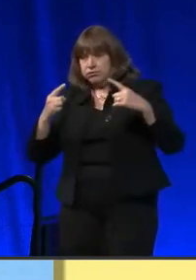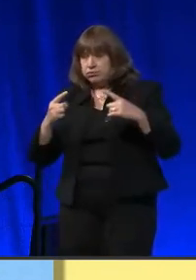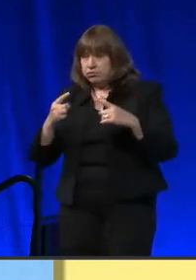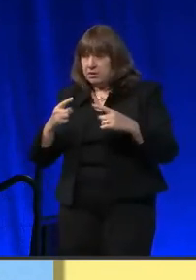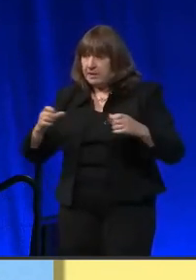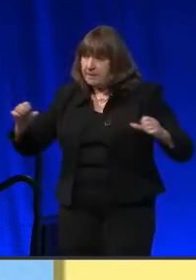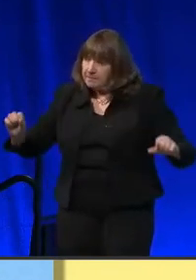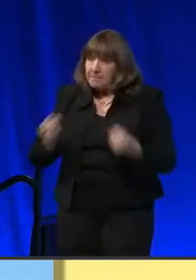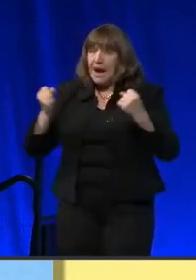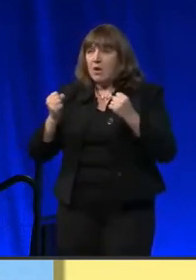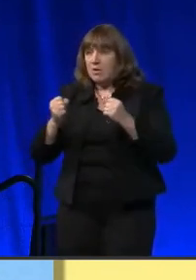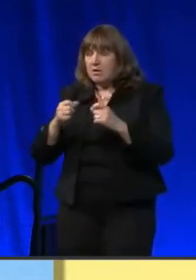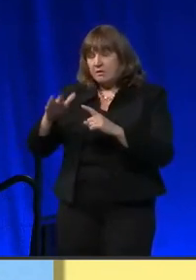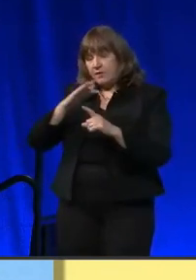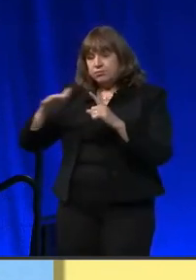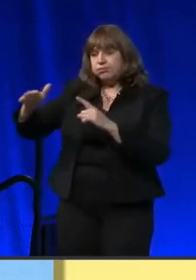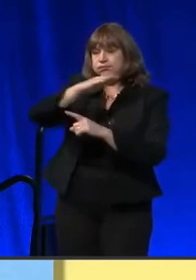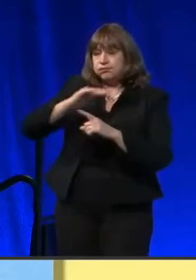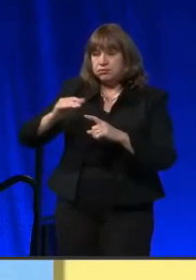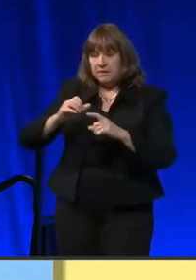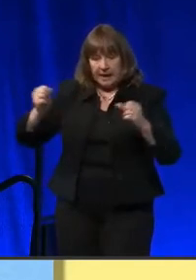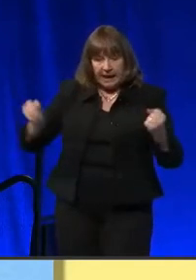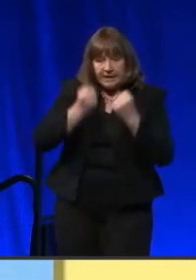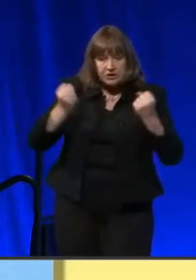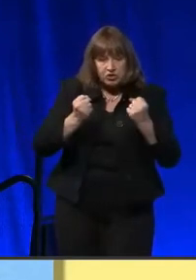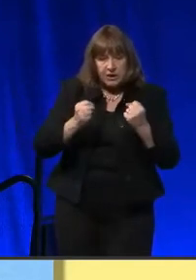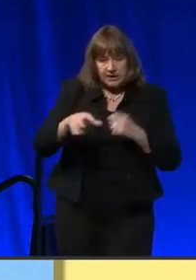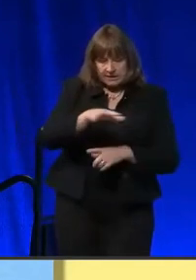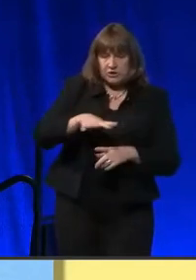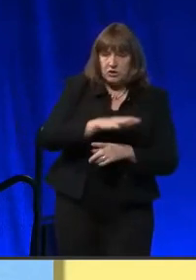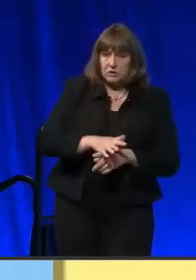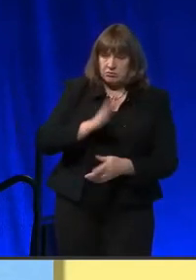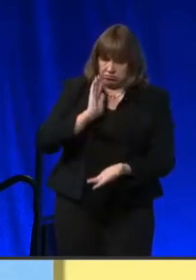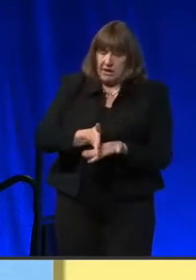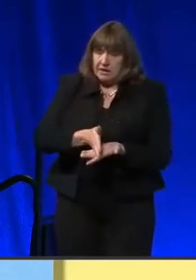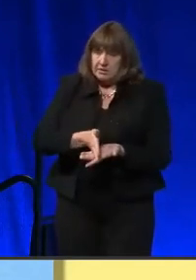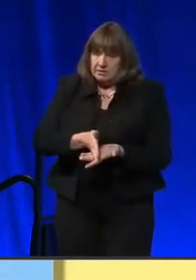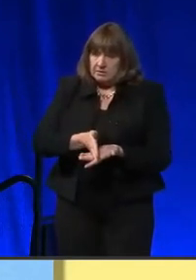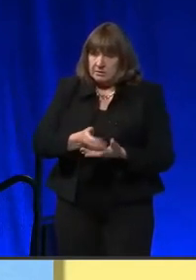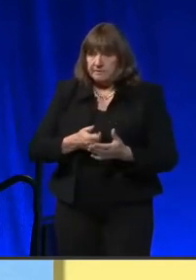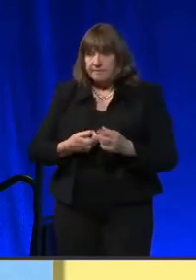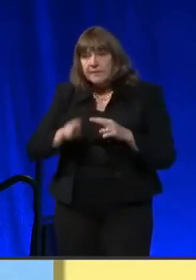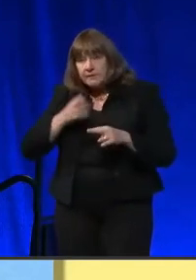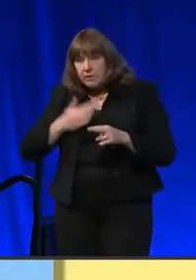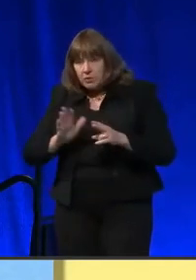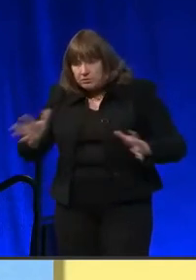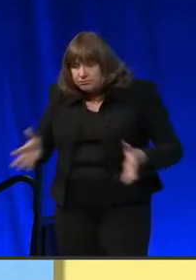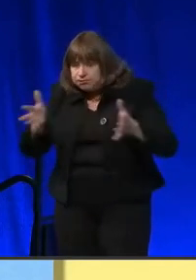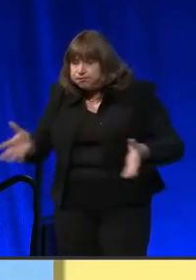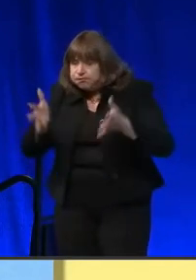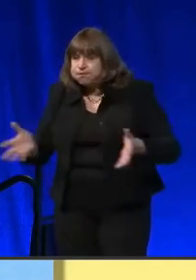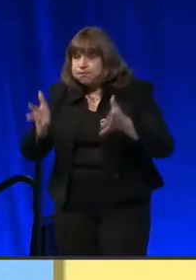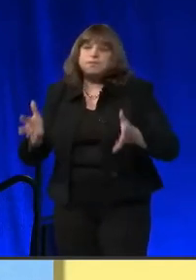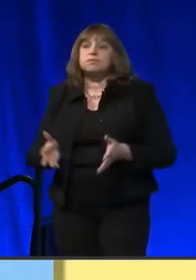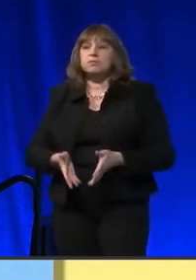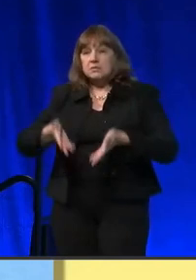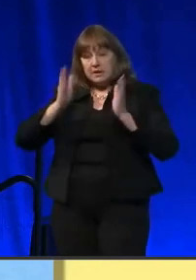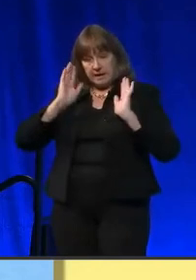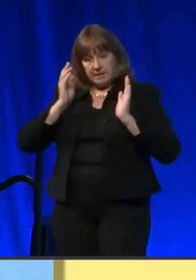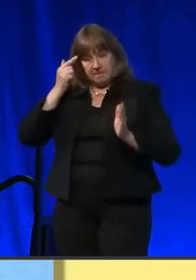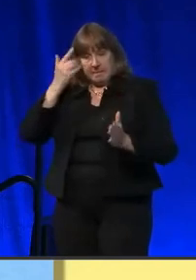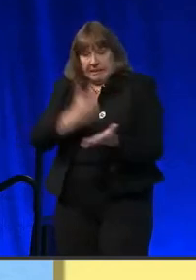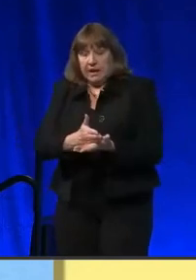the power to deal with the energy situation. That is what it's about. And in order to drive home that message, I believe, as this